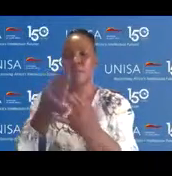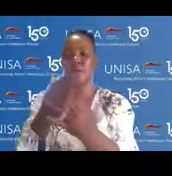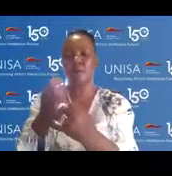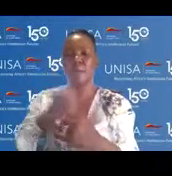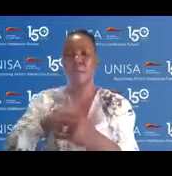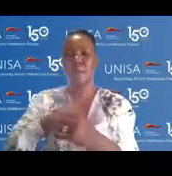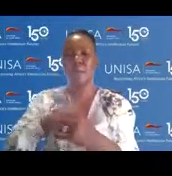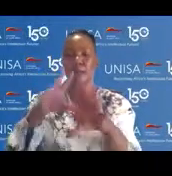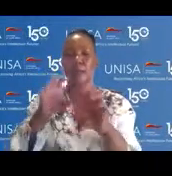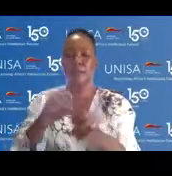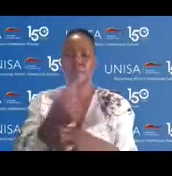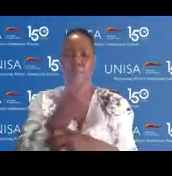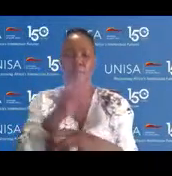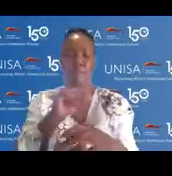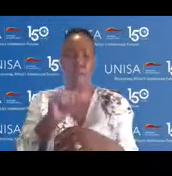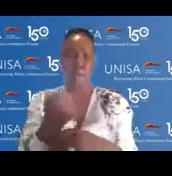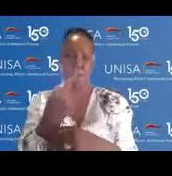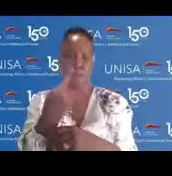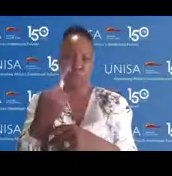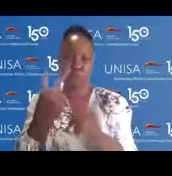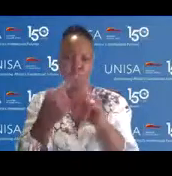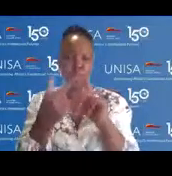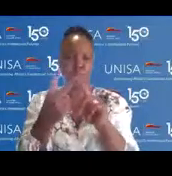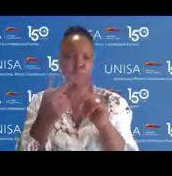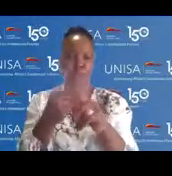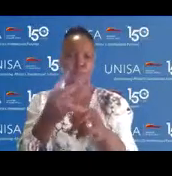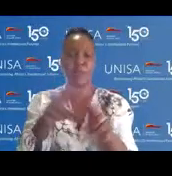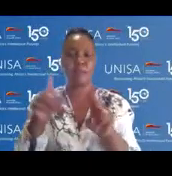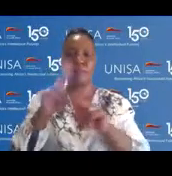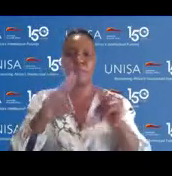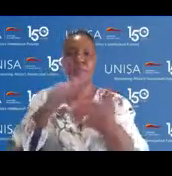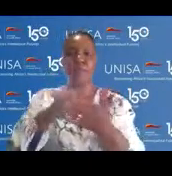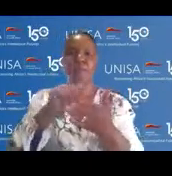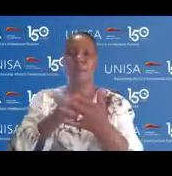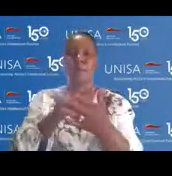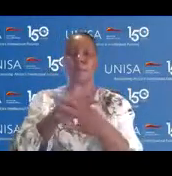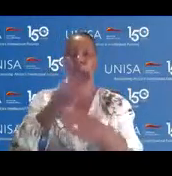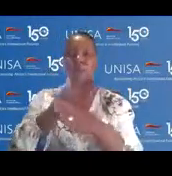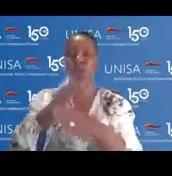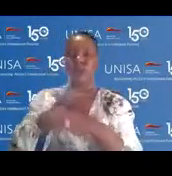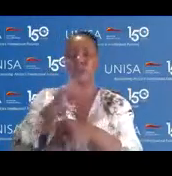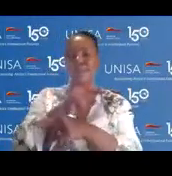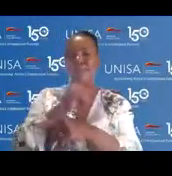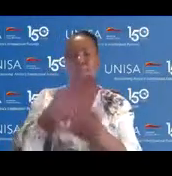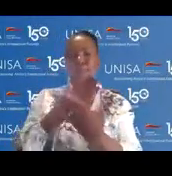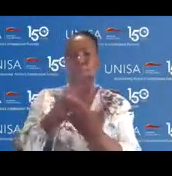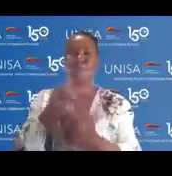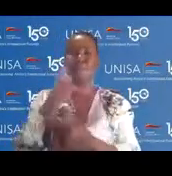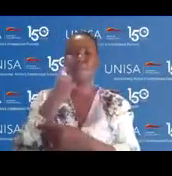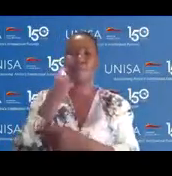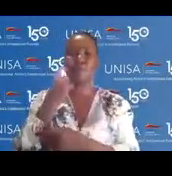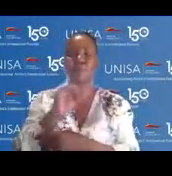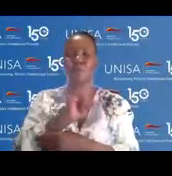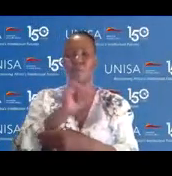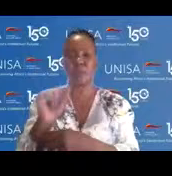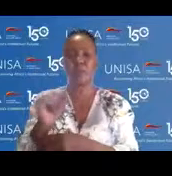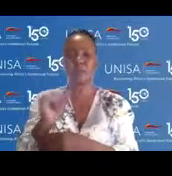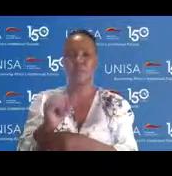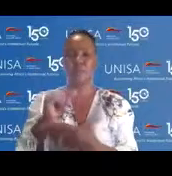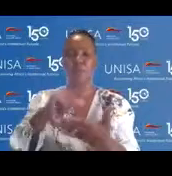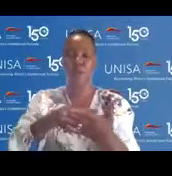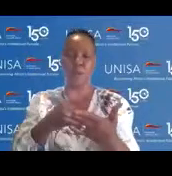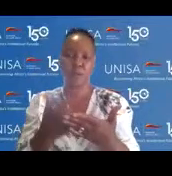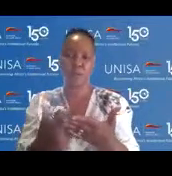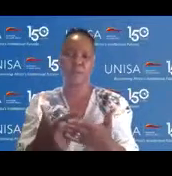one is to run the Invigilator app. Just makes it a bit easier to use. So if it's your laptop with the Invigilator